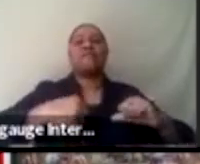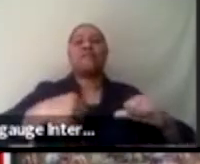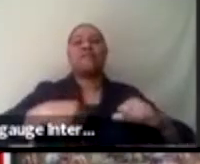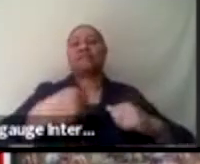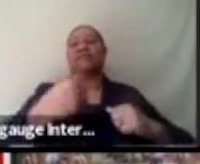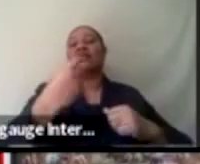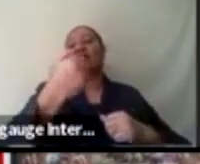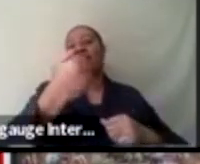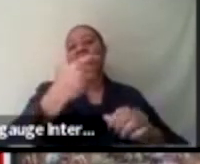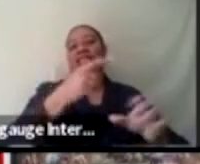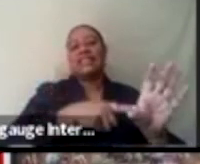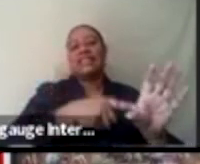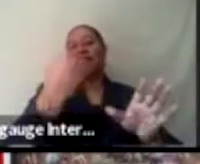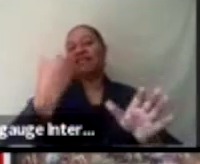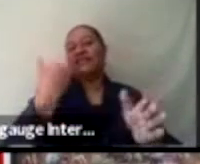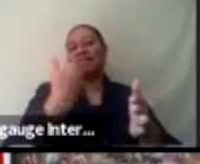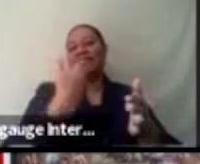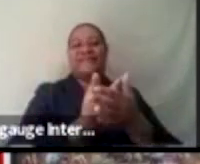6 years.